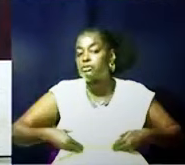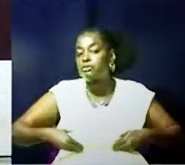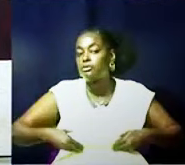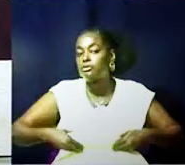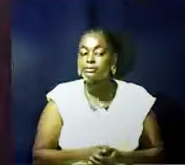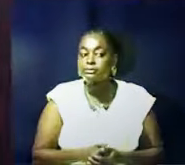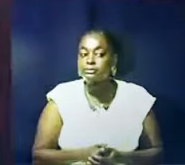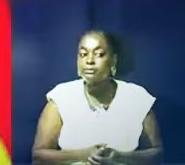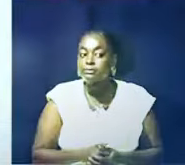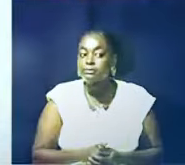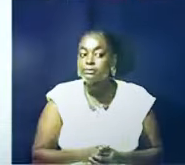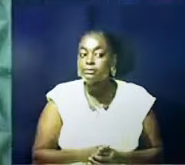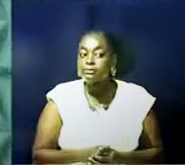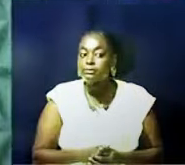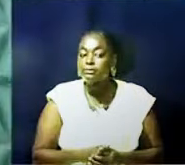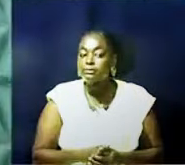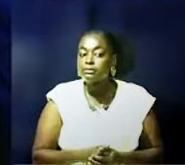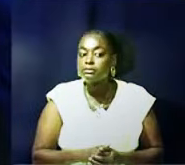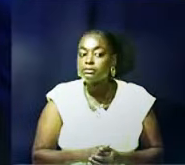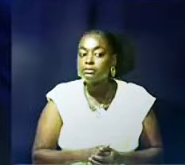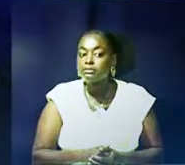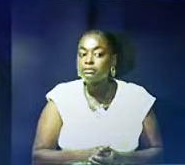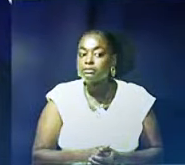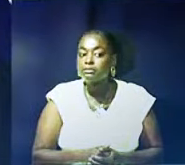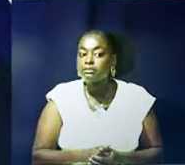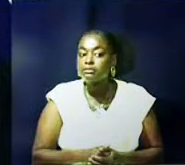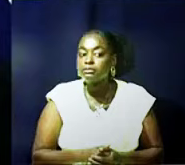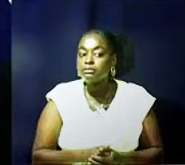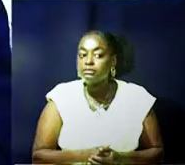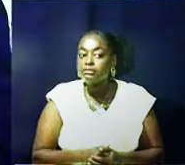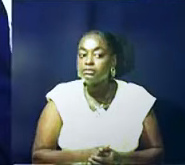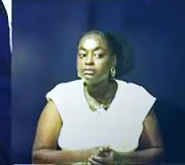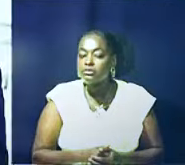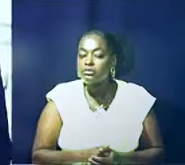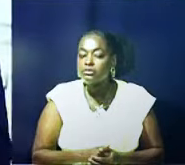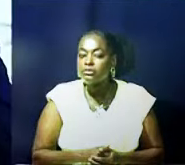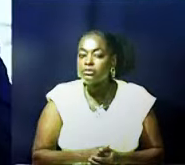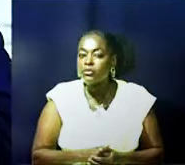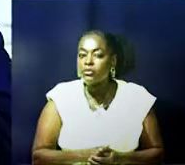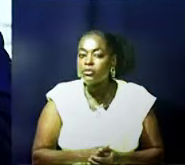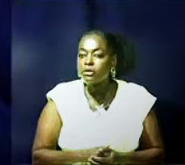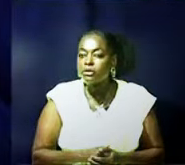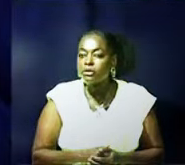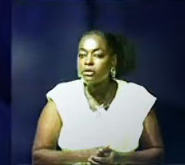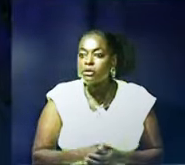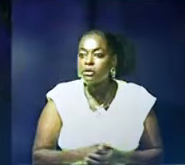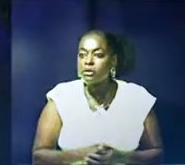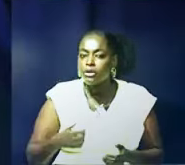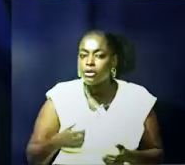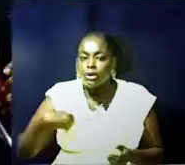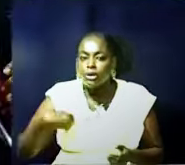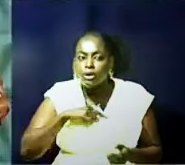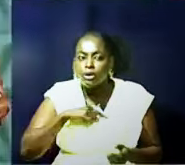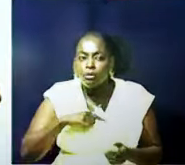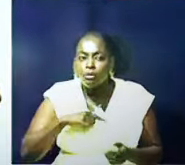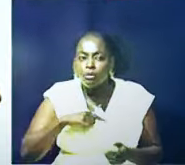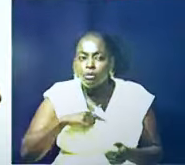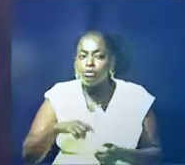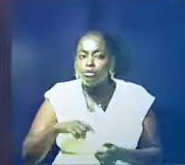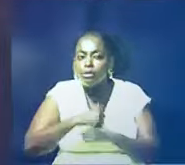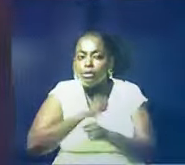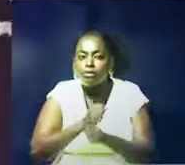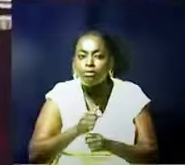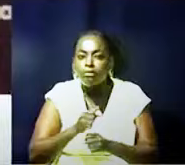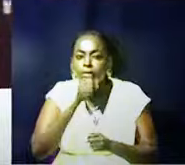we will make sure that we have a spare key to the church house. Na ye bomode inside ya ibenya